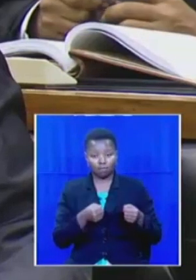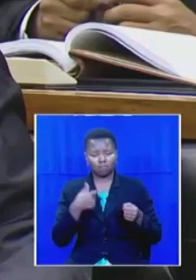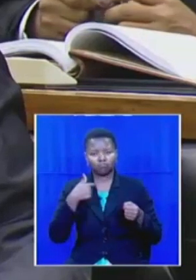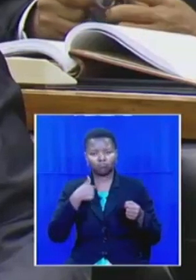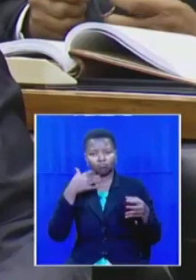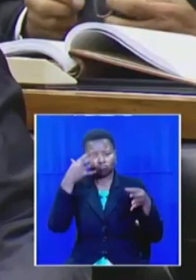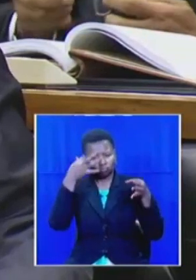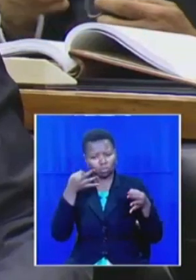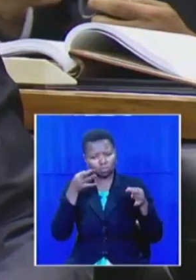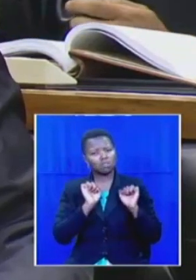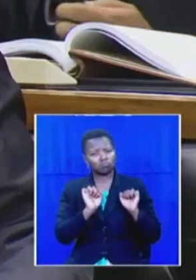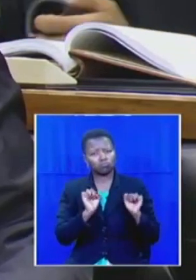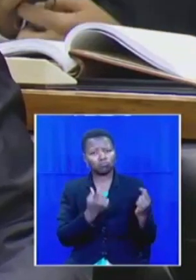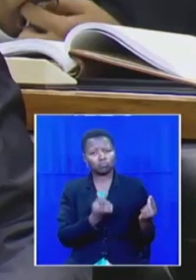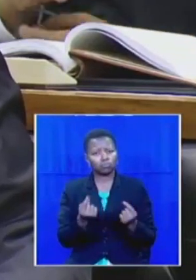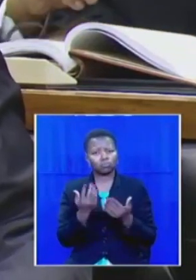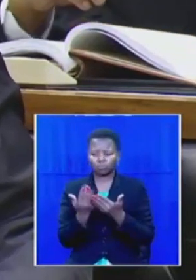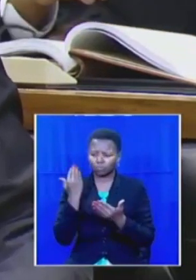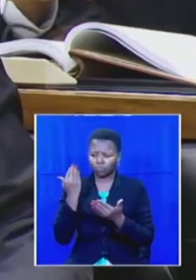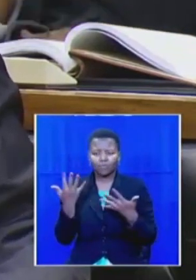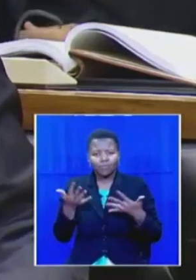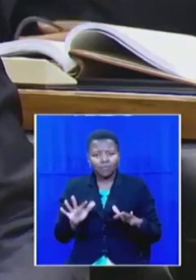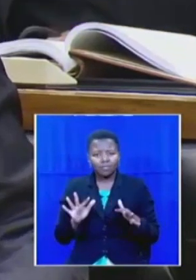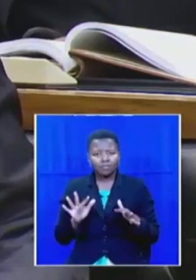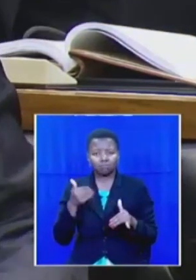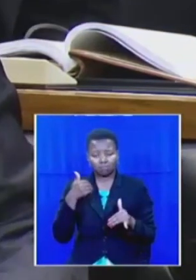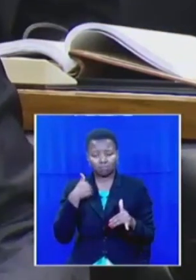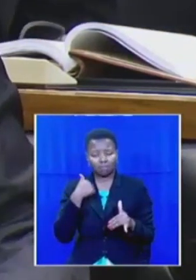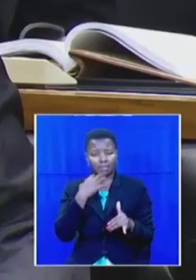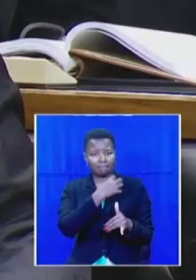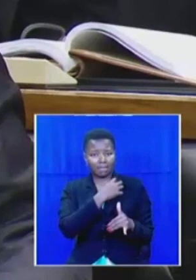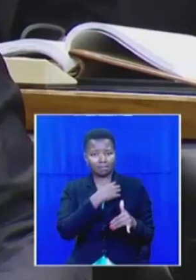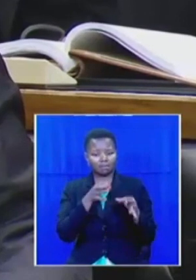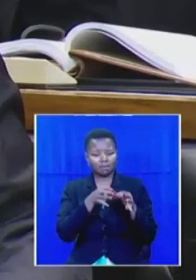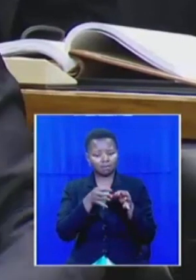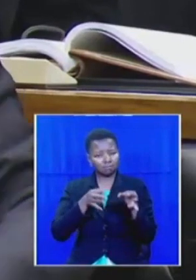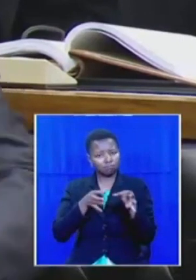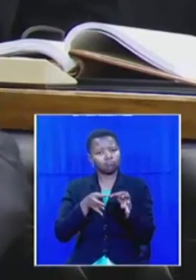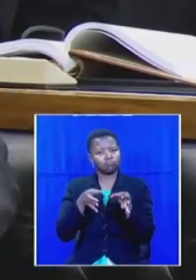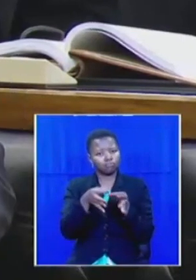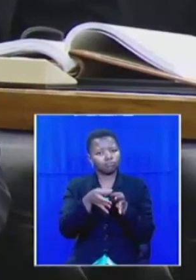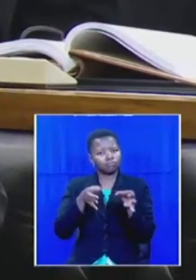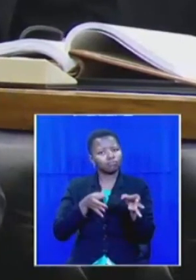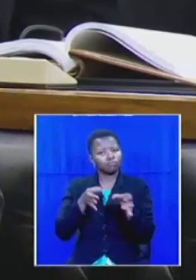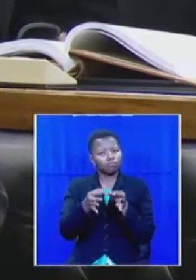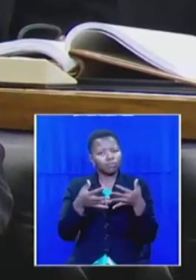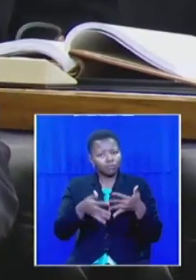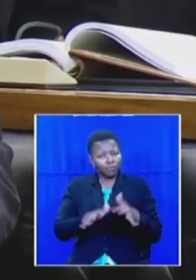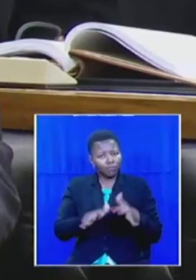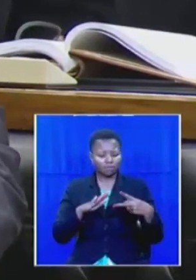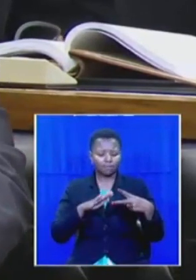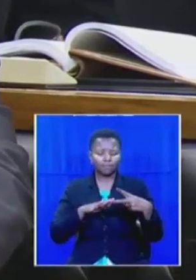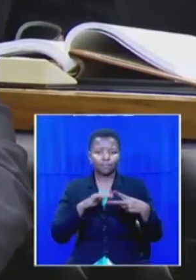acted many times in changing ministers. I've also acted